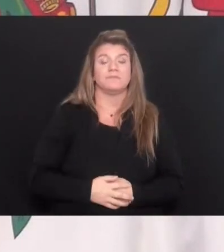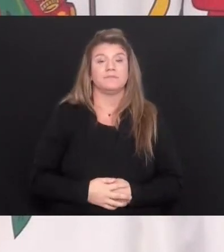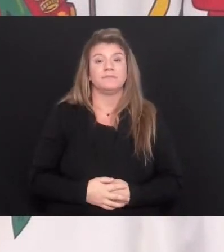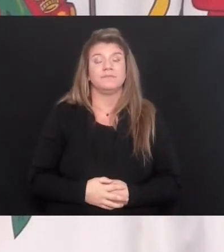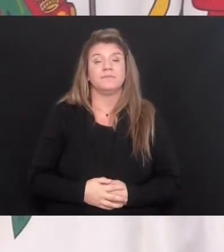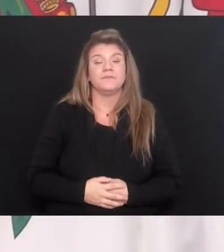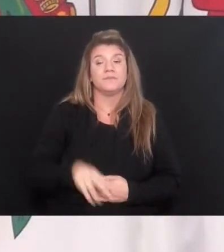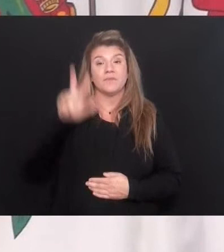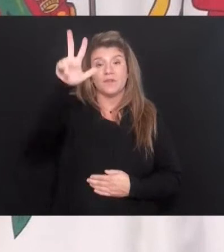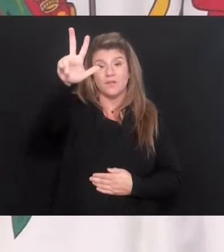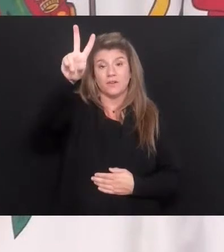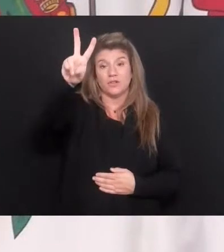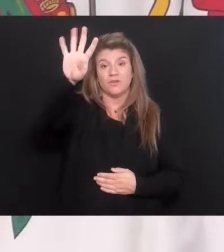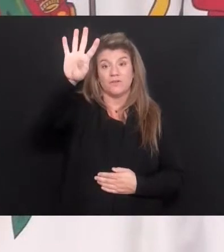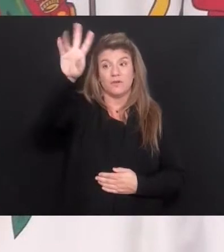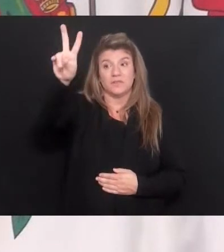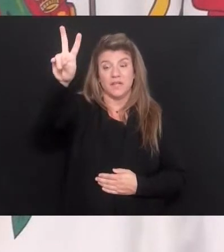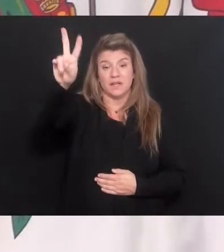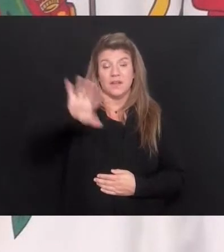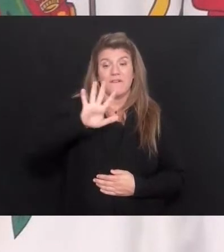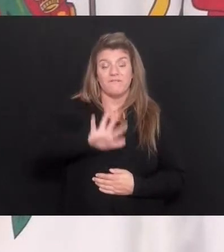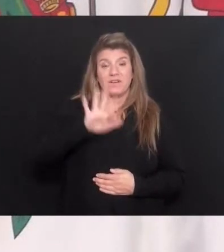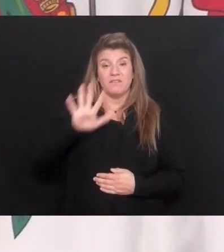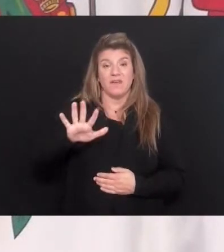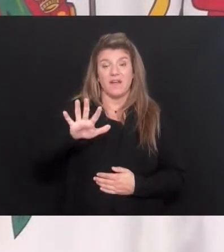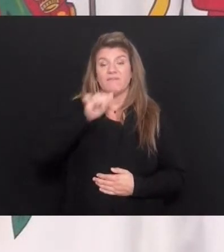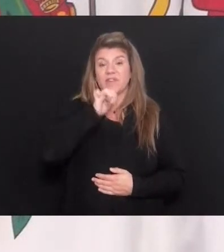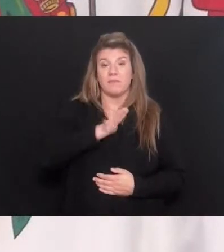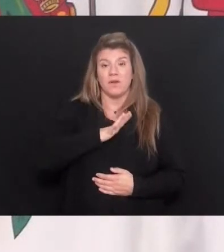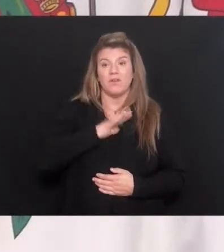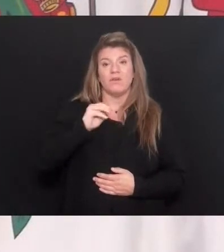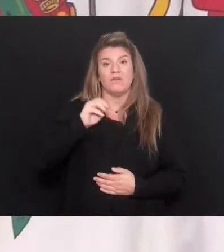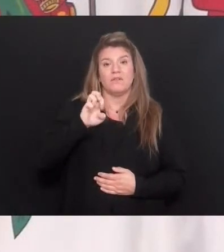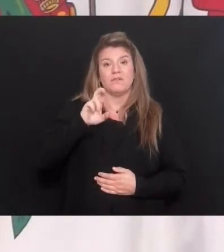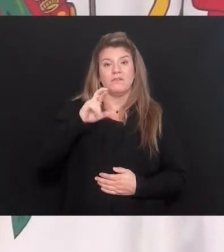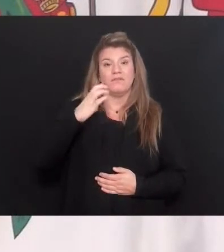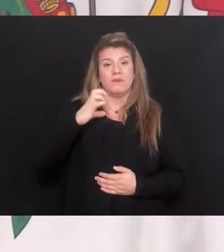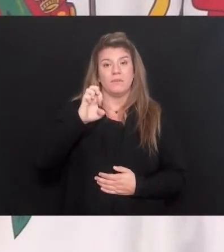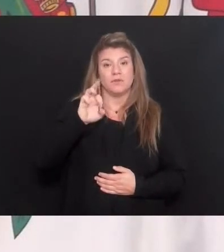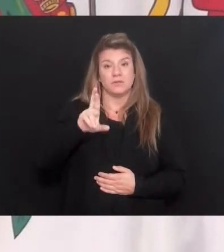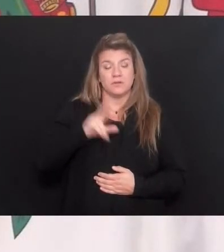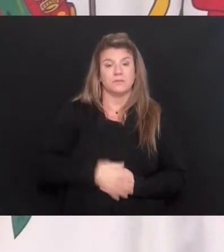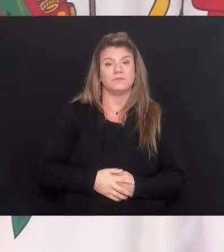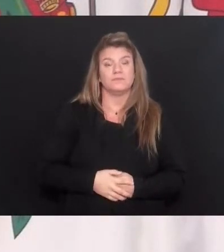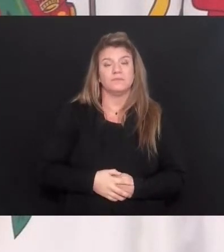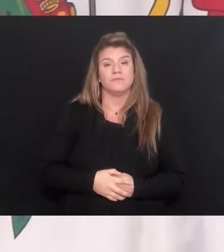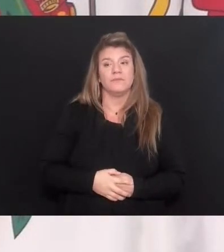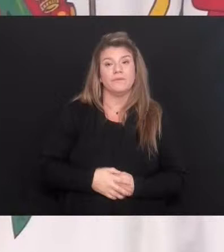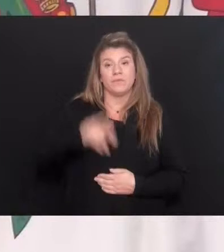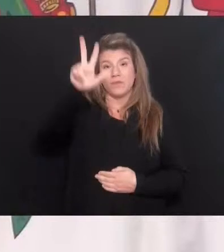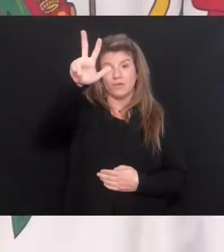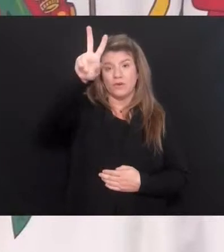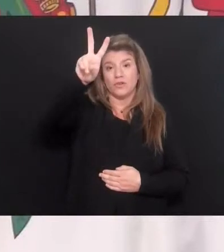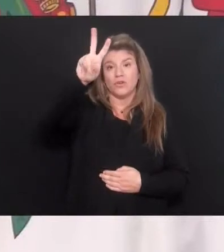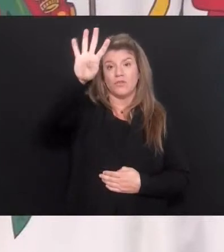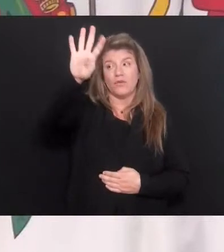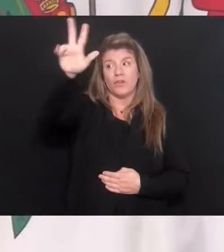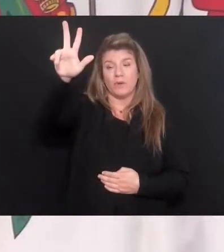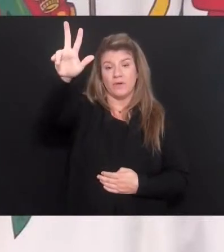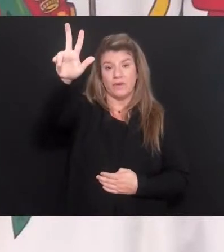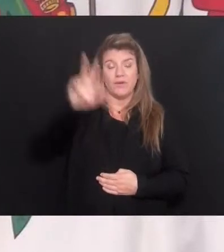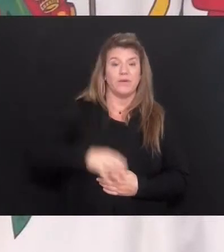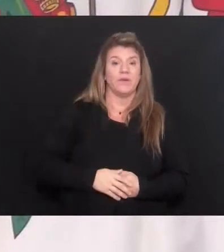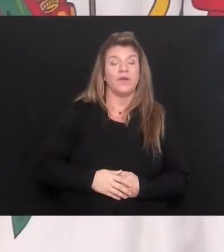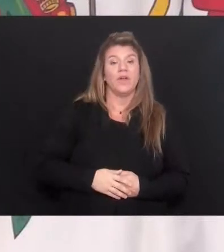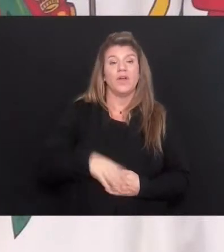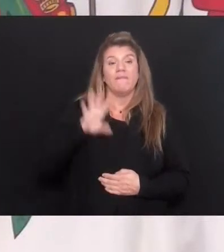The 3,242nd death, a 55-year-old female from Mercer County. The 3,243rd death,